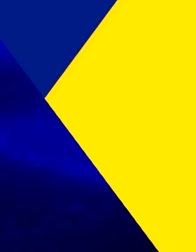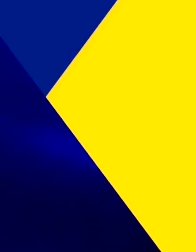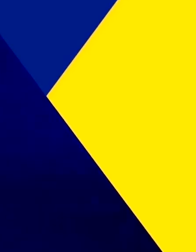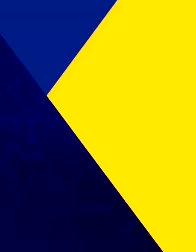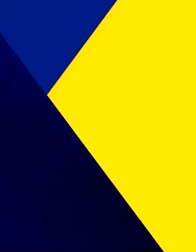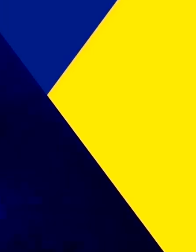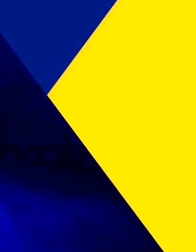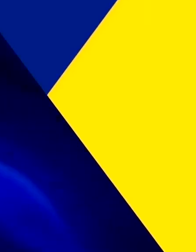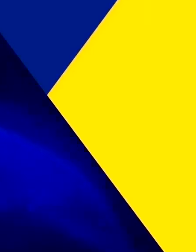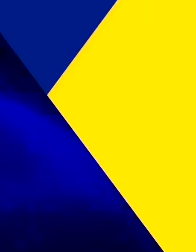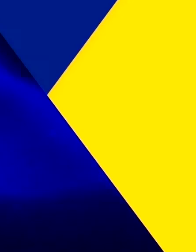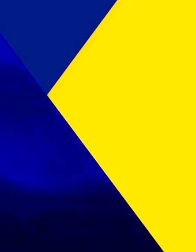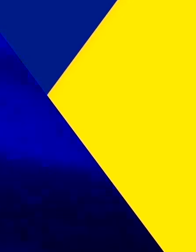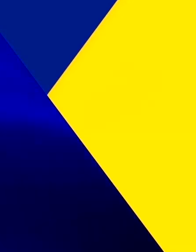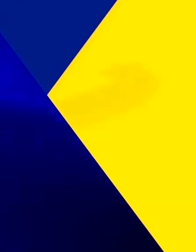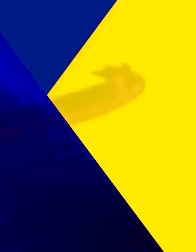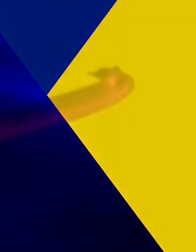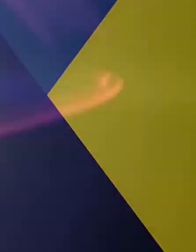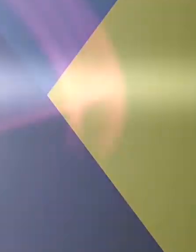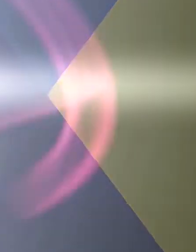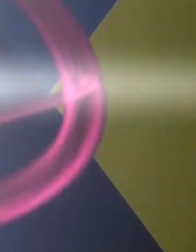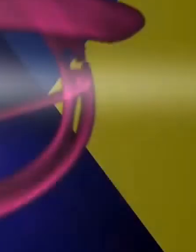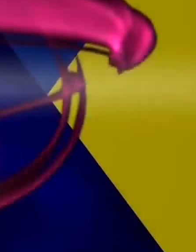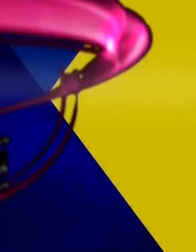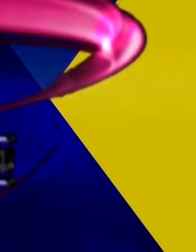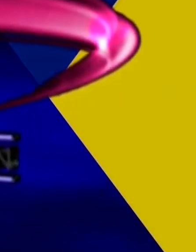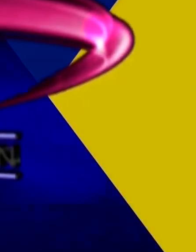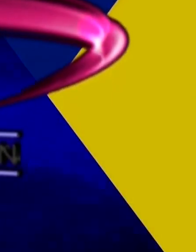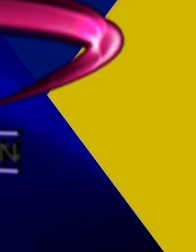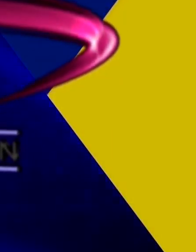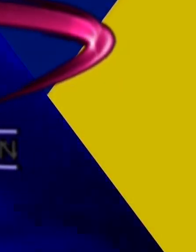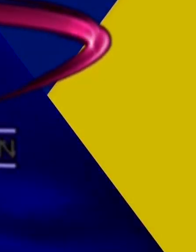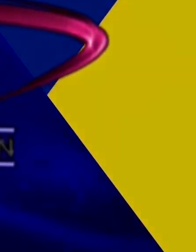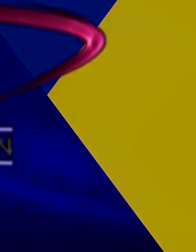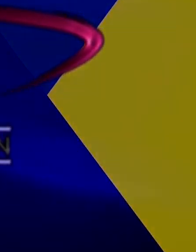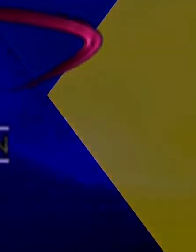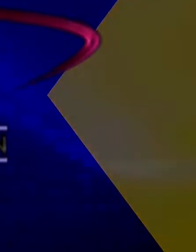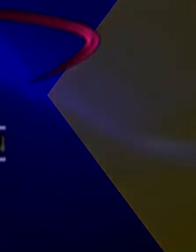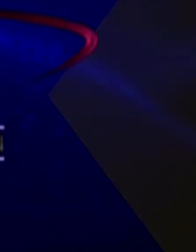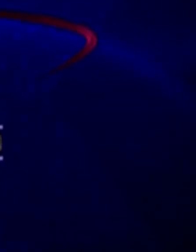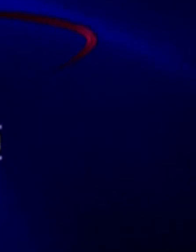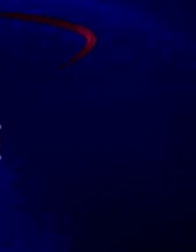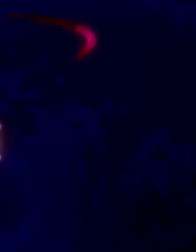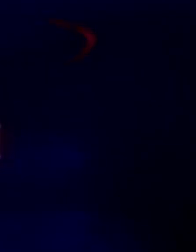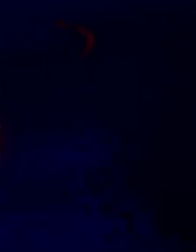Hashtag 246 was brought to you with the kind compliments of the Caribbean Broadcasting Corporation.